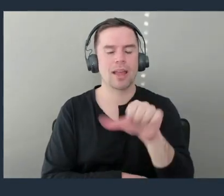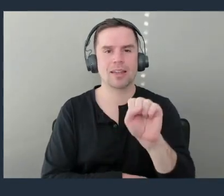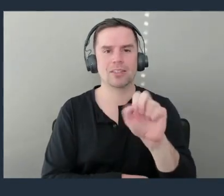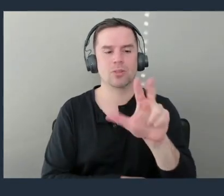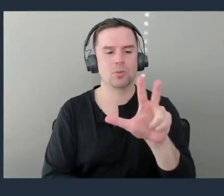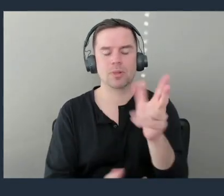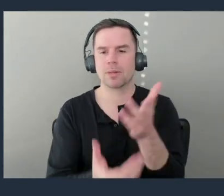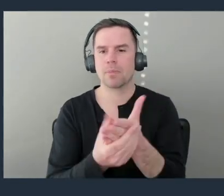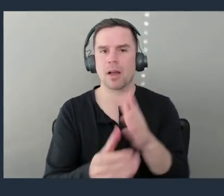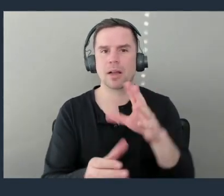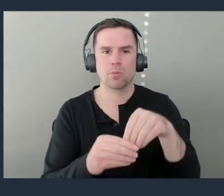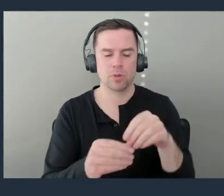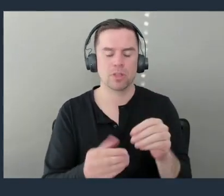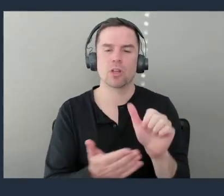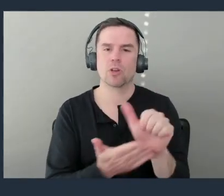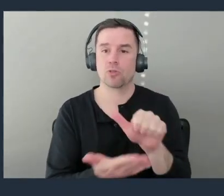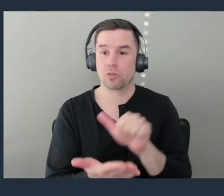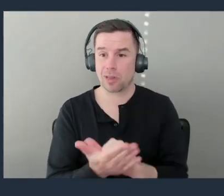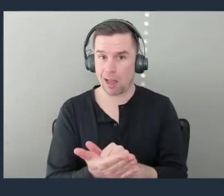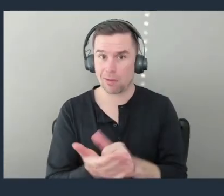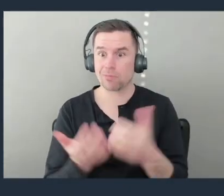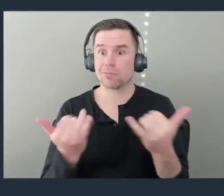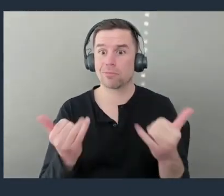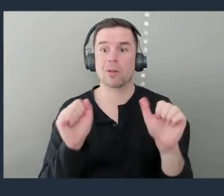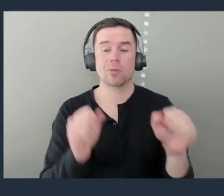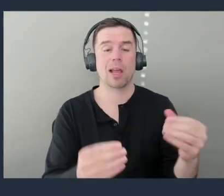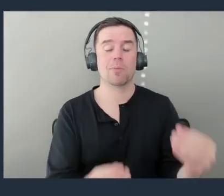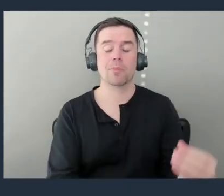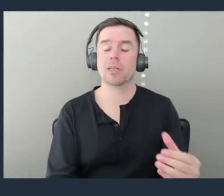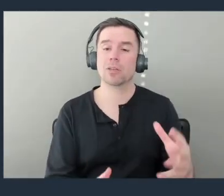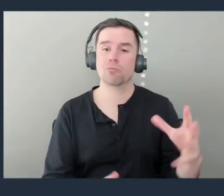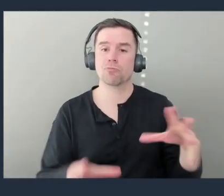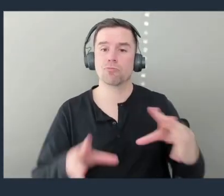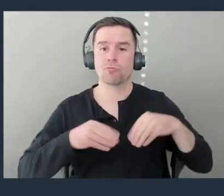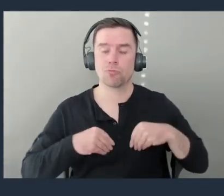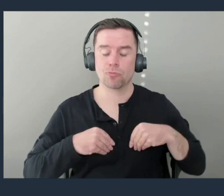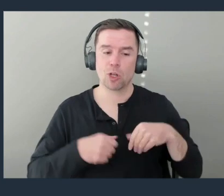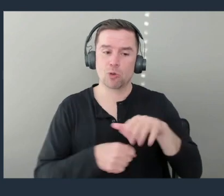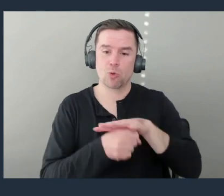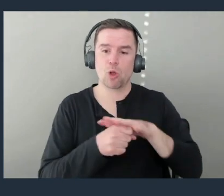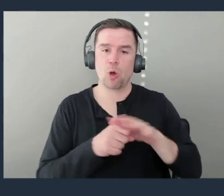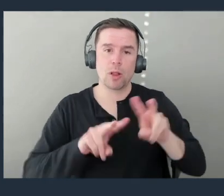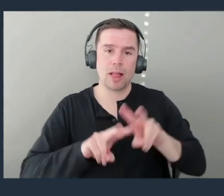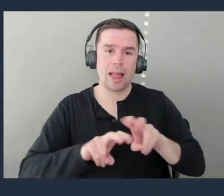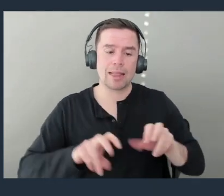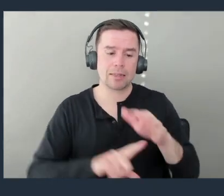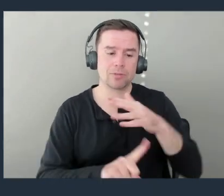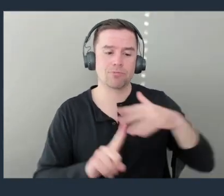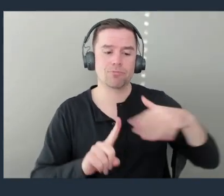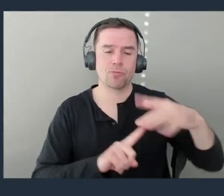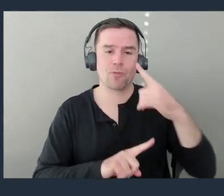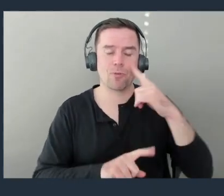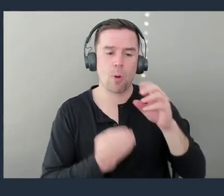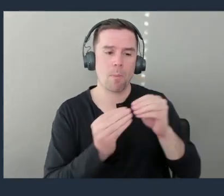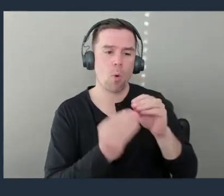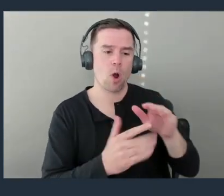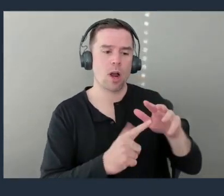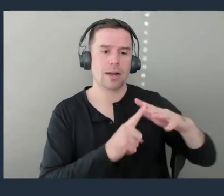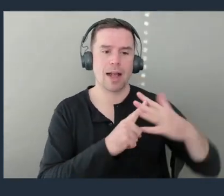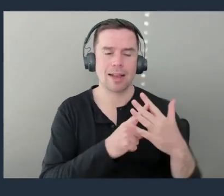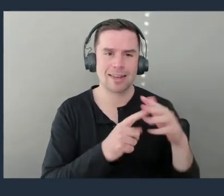there, it can be consumed into a local analytics environment to perform more context-specific analyses into the same